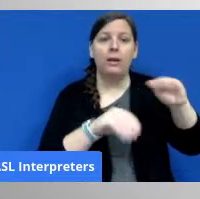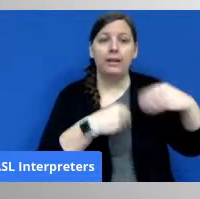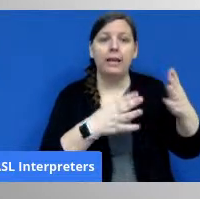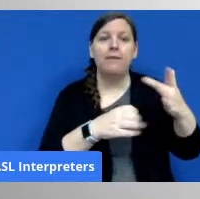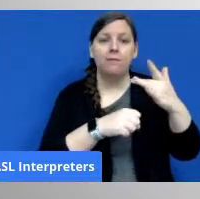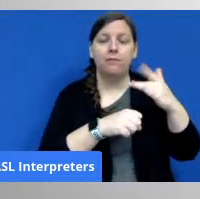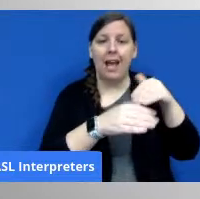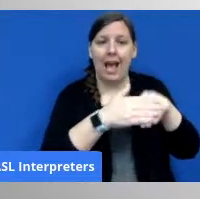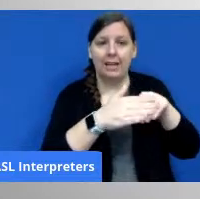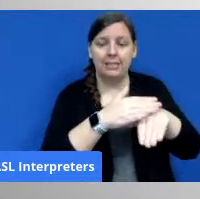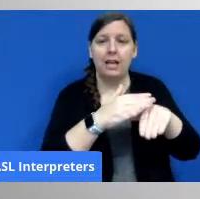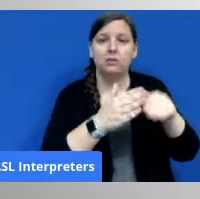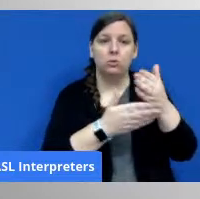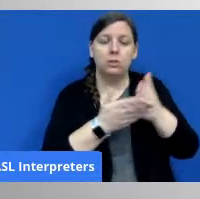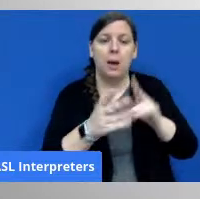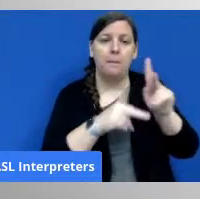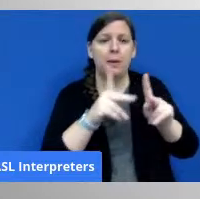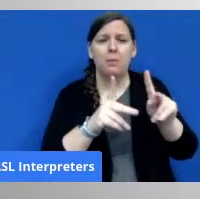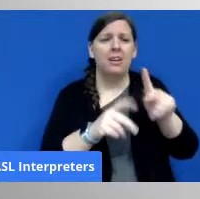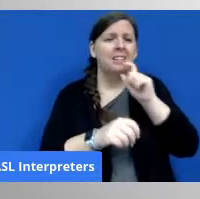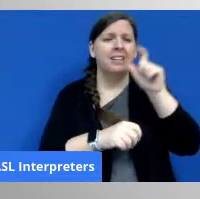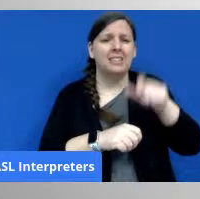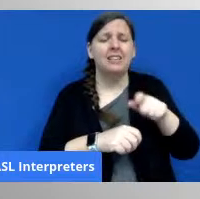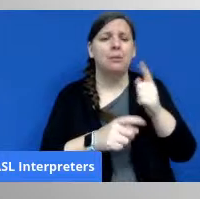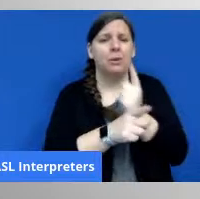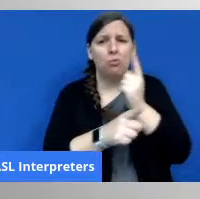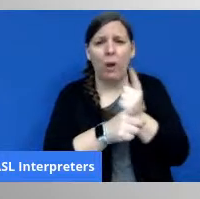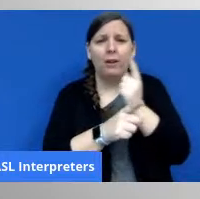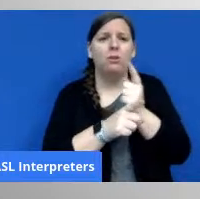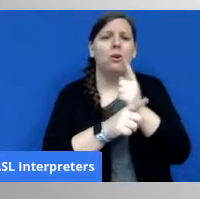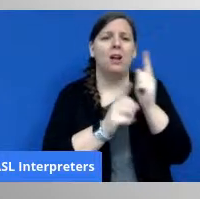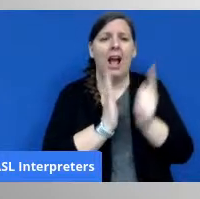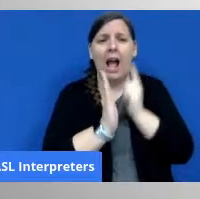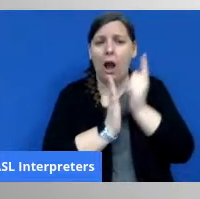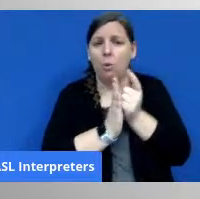be regular hours. It could be sort of special event.